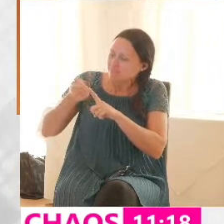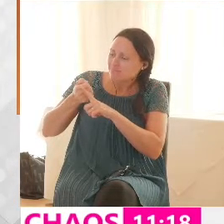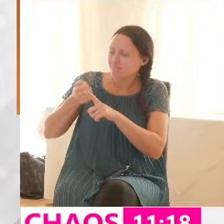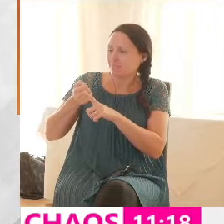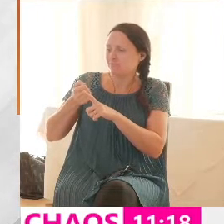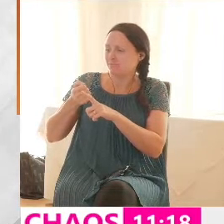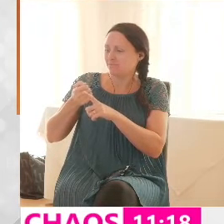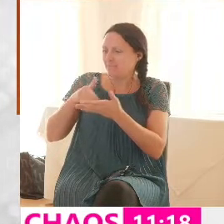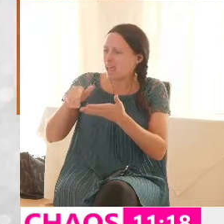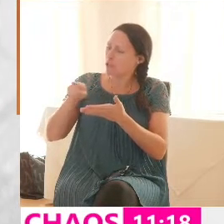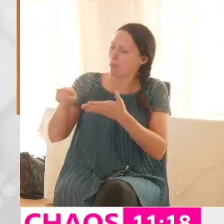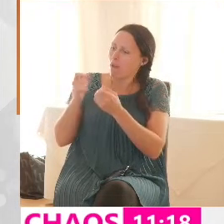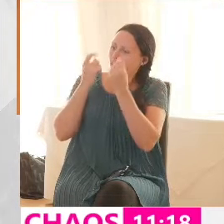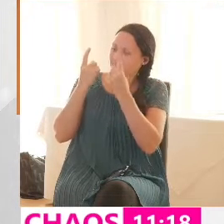And